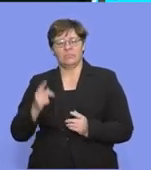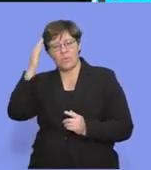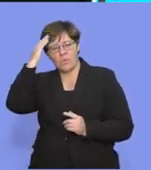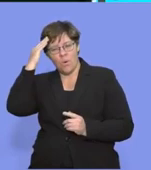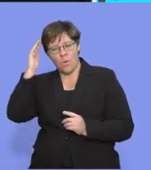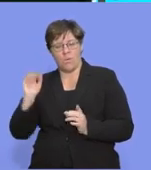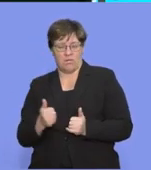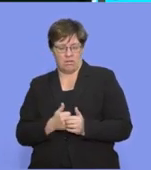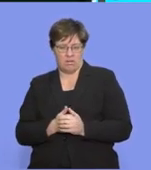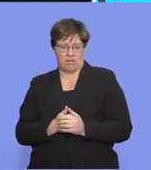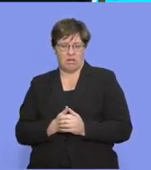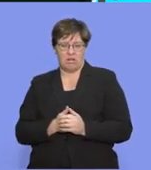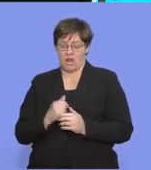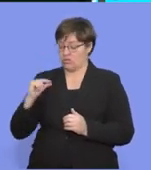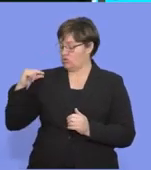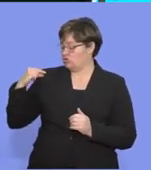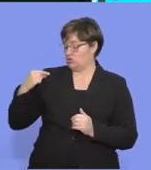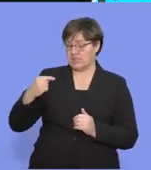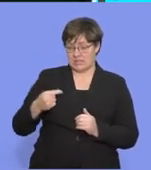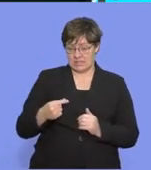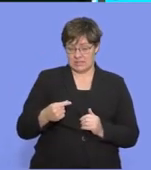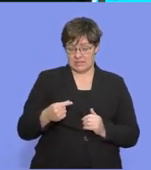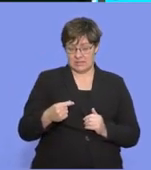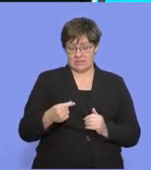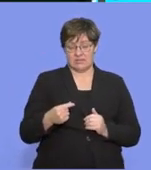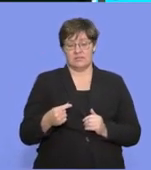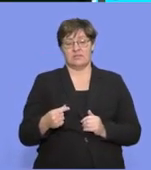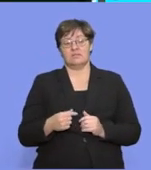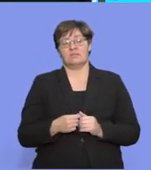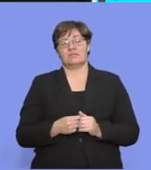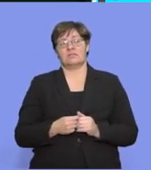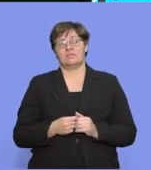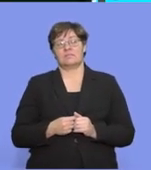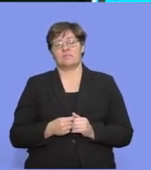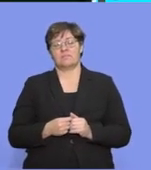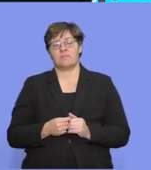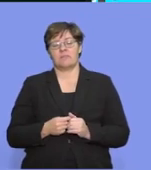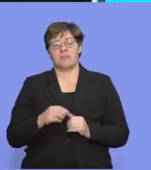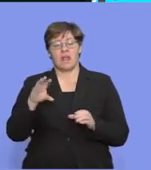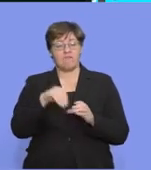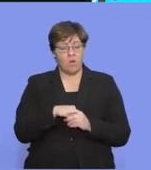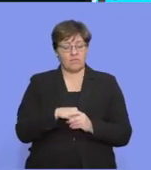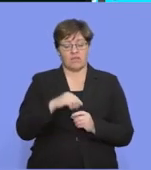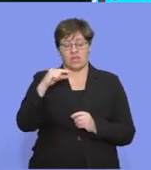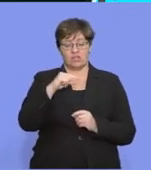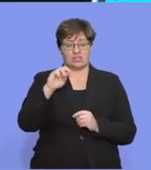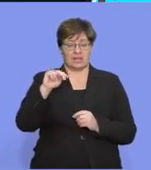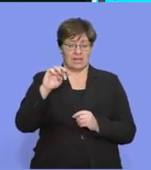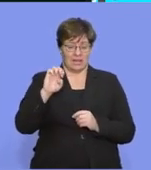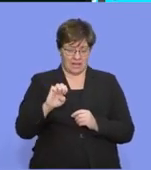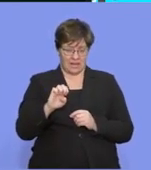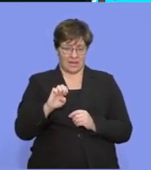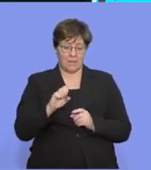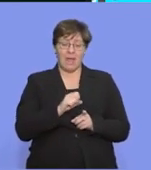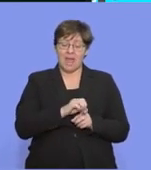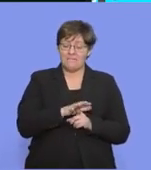so we know that genetics is, it involves genes which actually